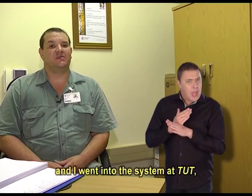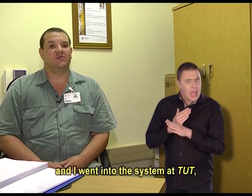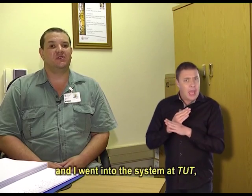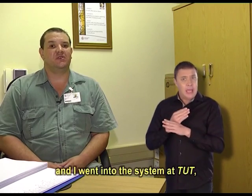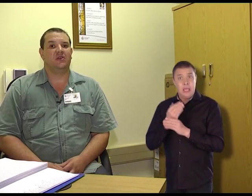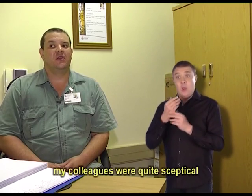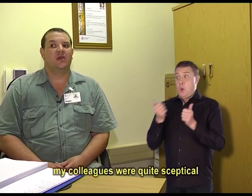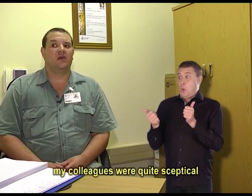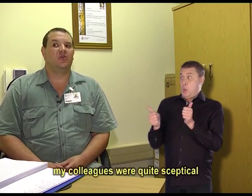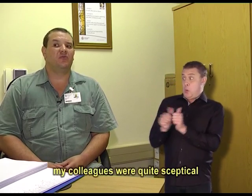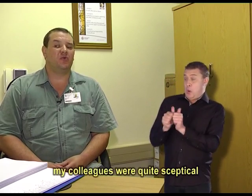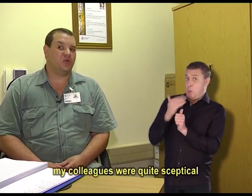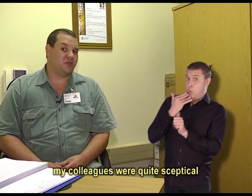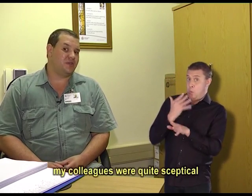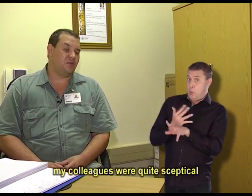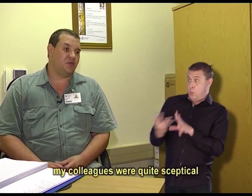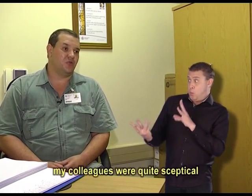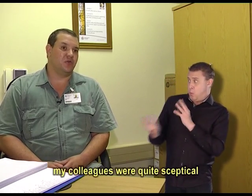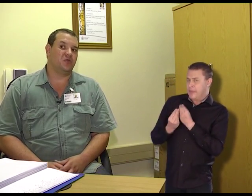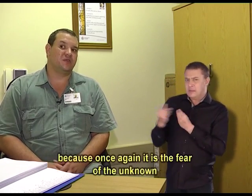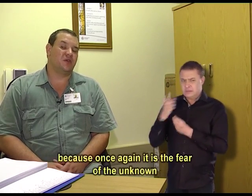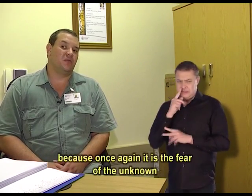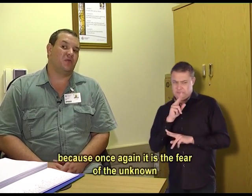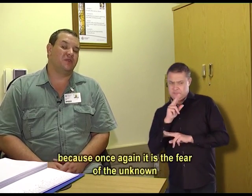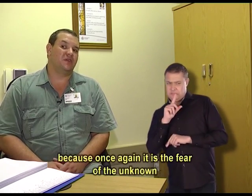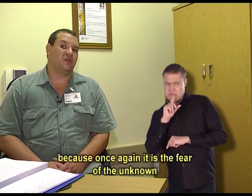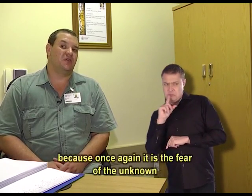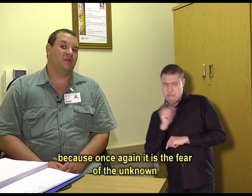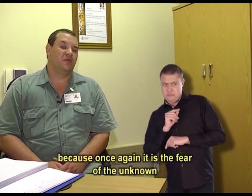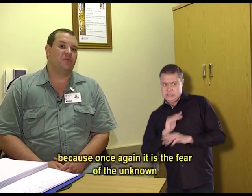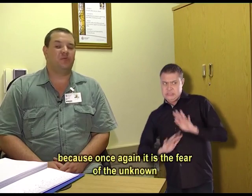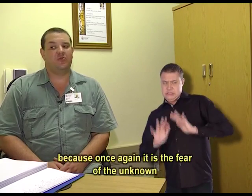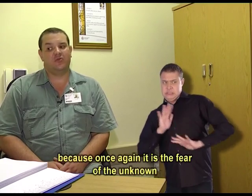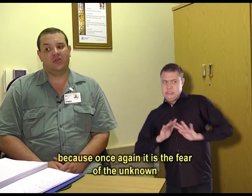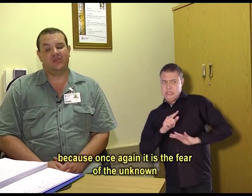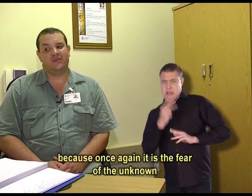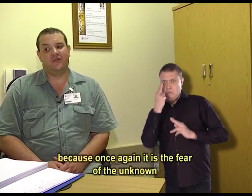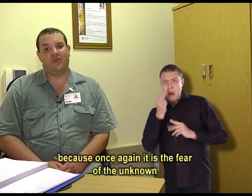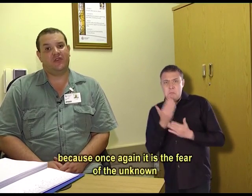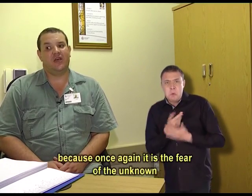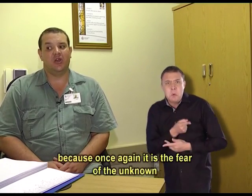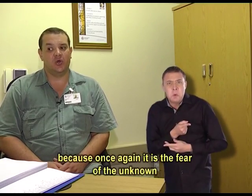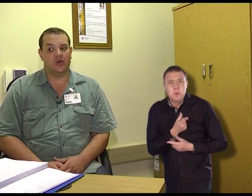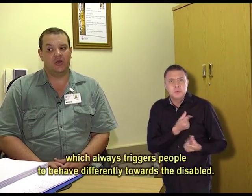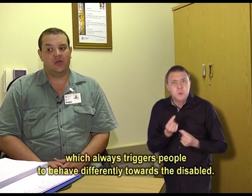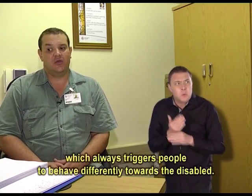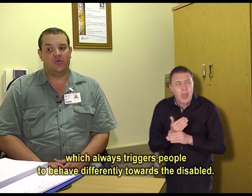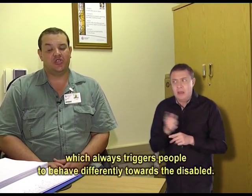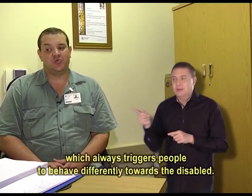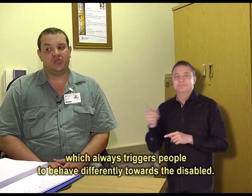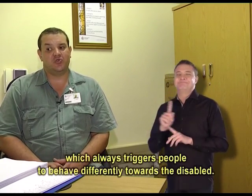system at TUT, they were quite skeptical because once again, it is the fear of the